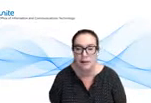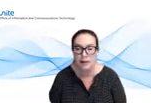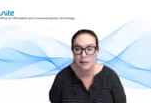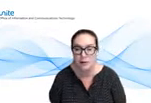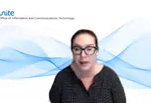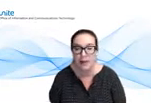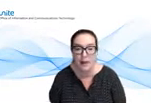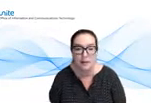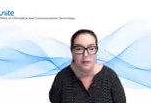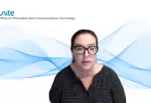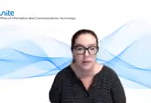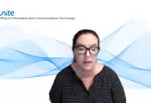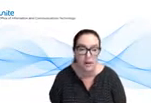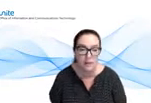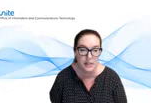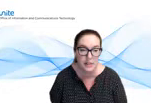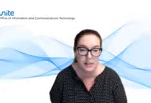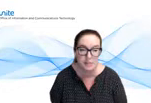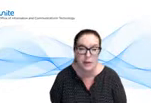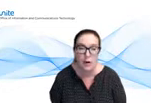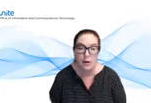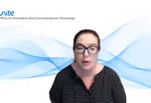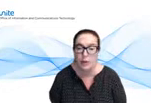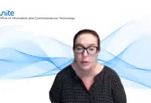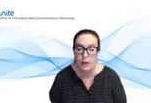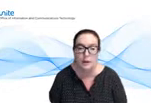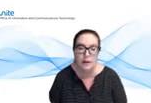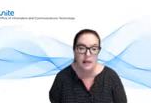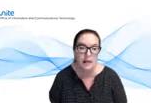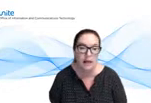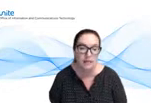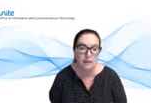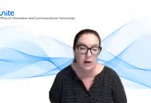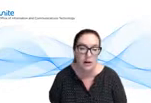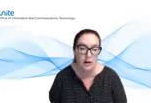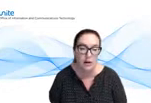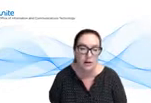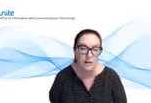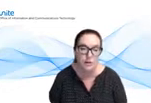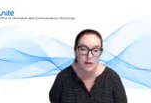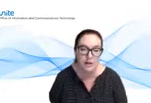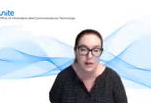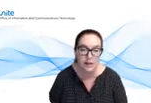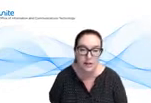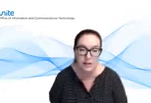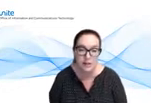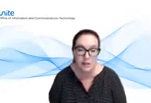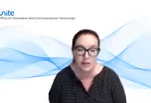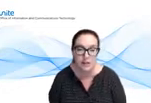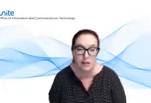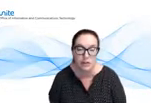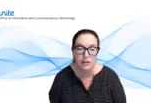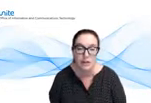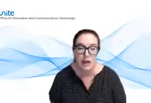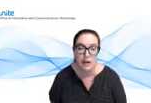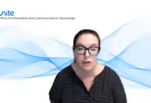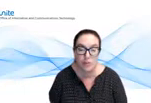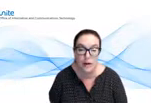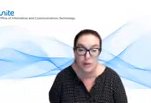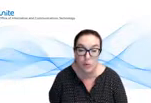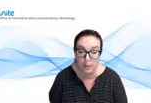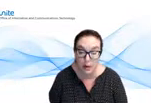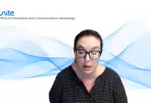high impact areas such as HR systems. We are really leaning heavily on Office 365 accessibility